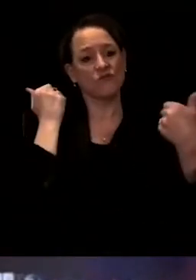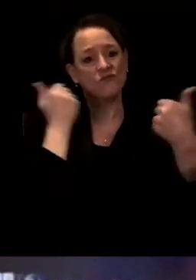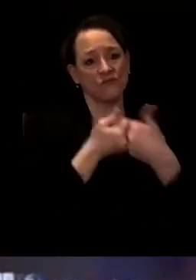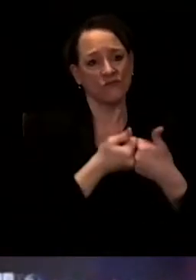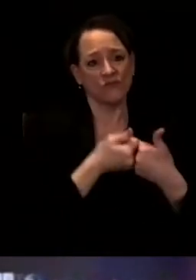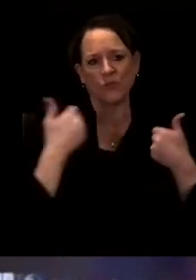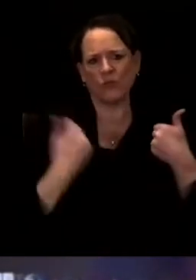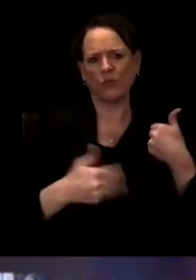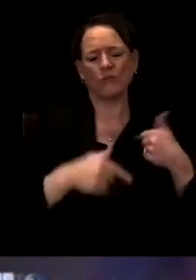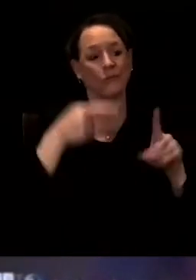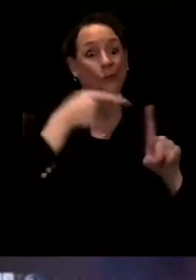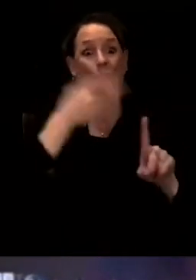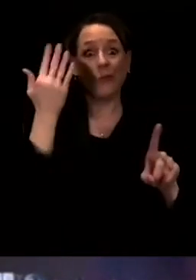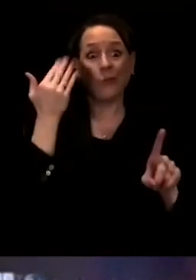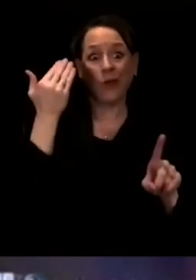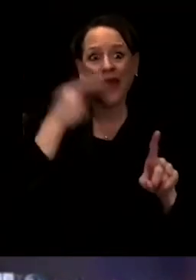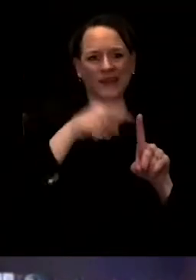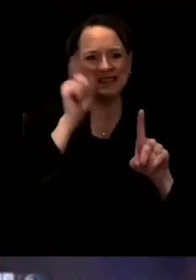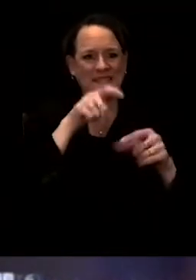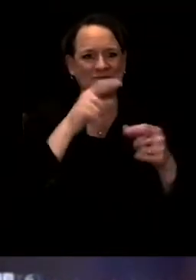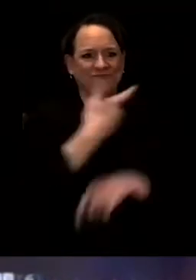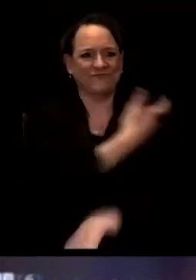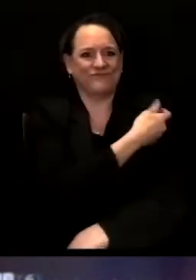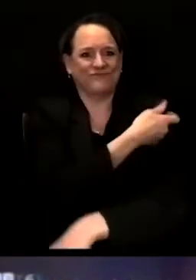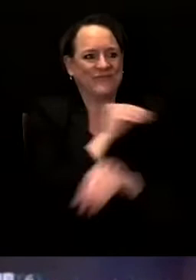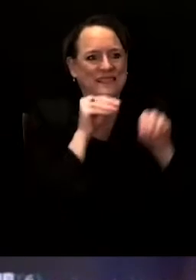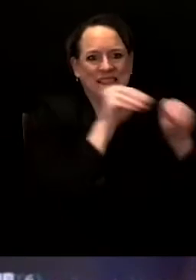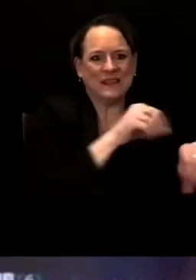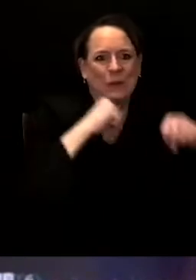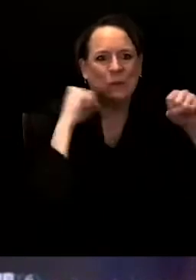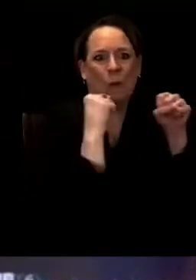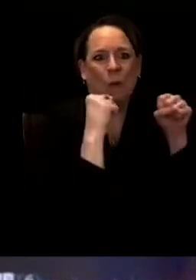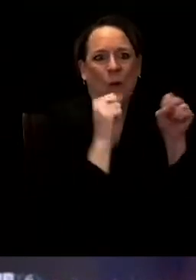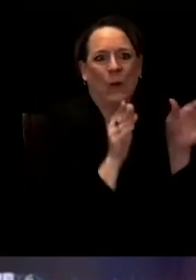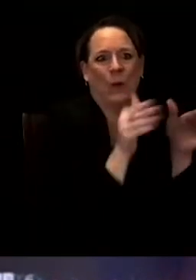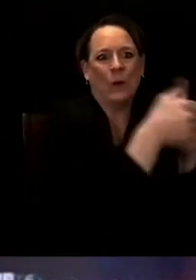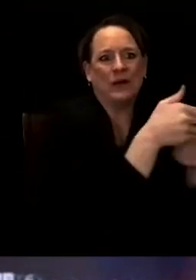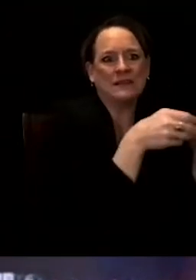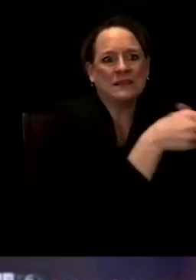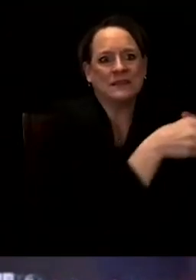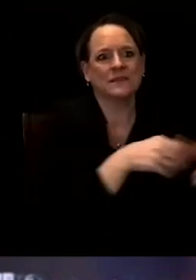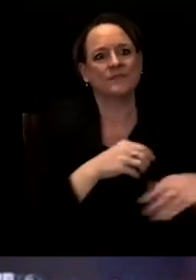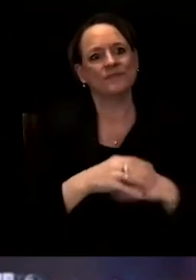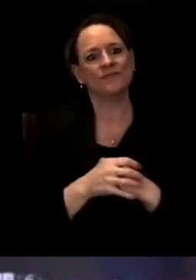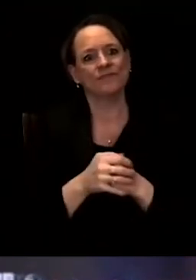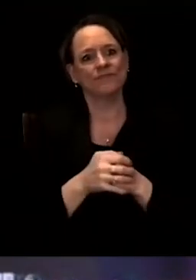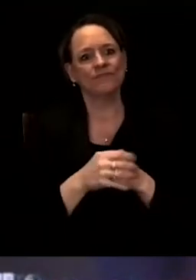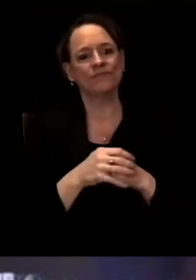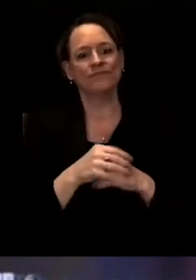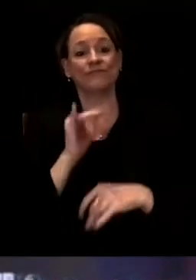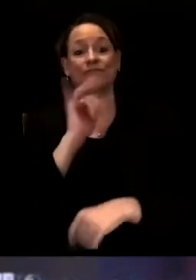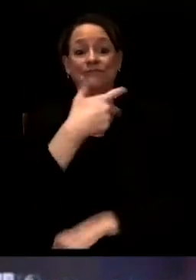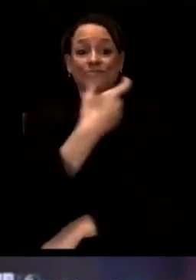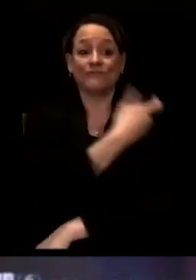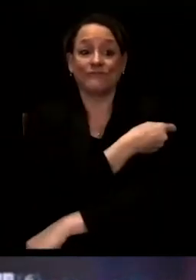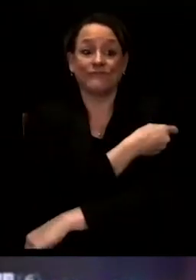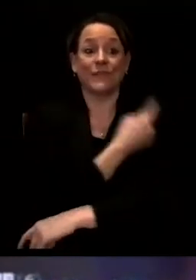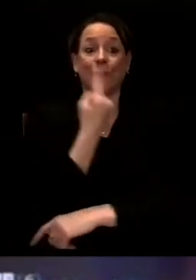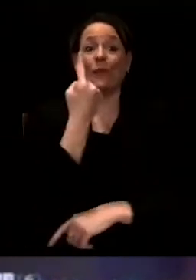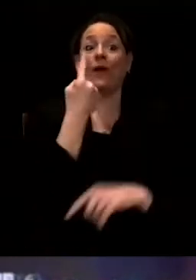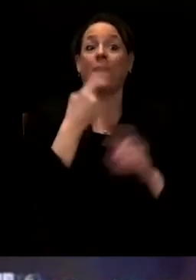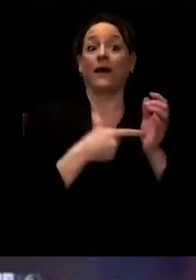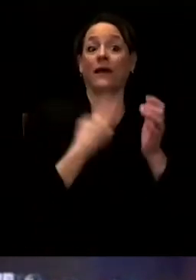storage and multiple vaccines from multiple manufacturers on different